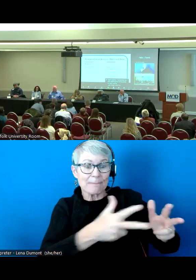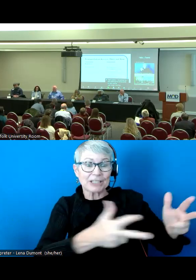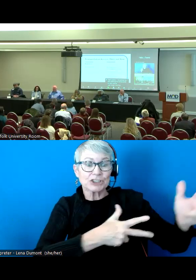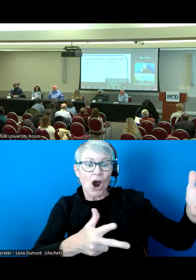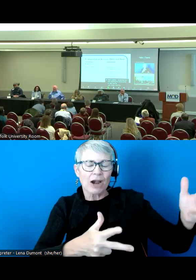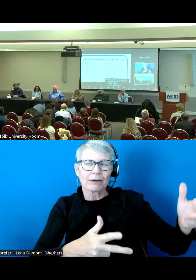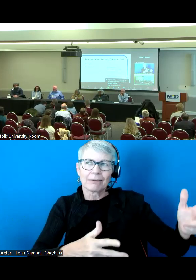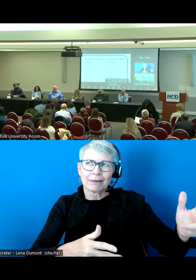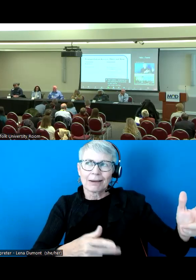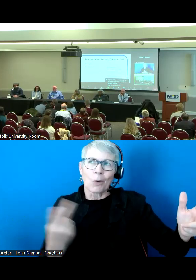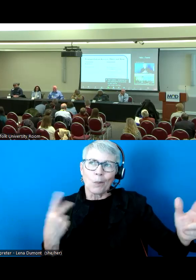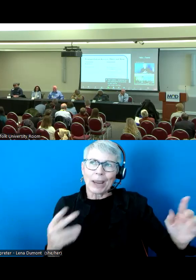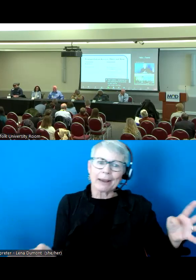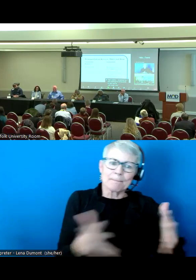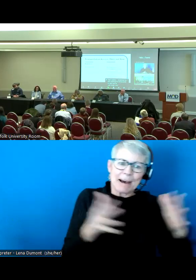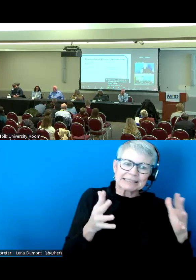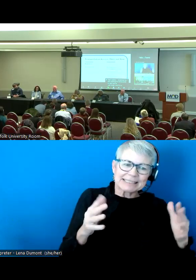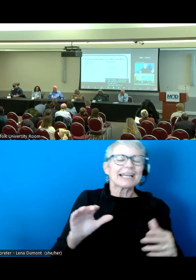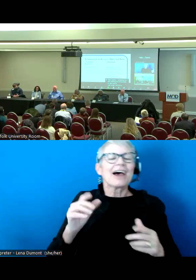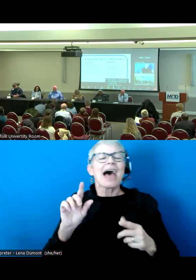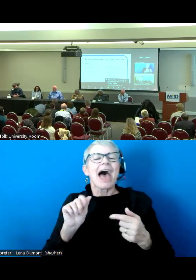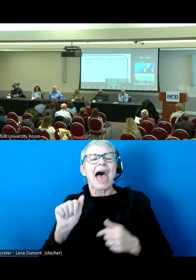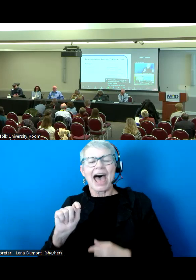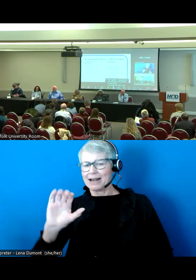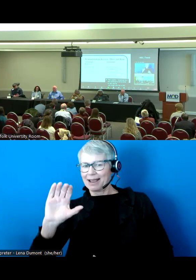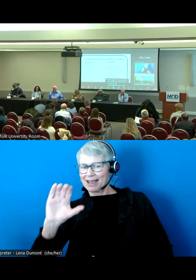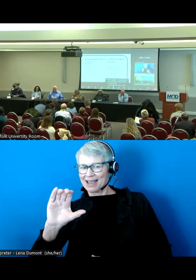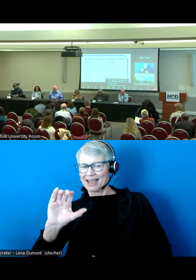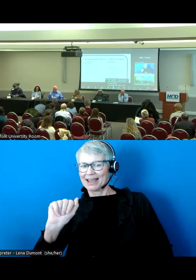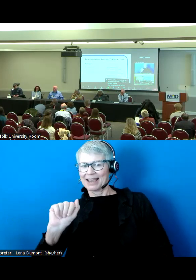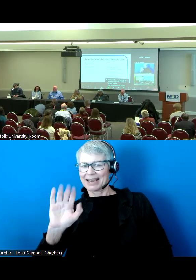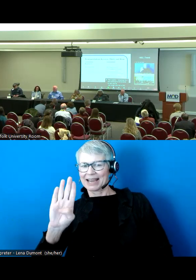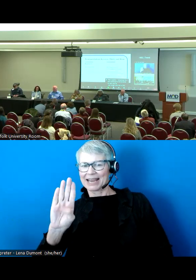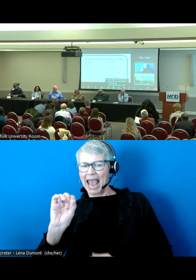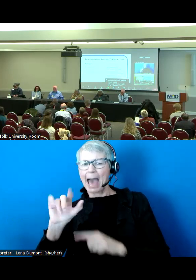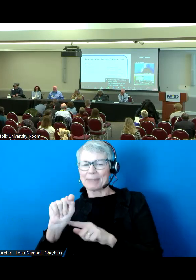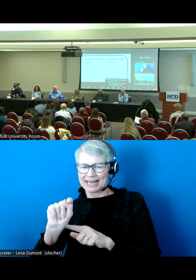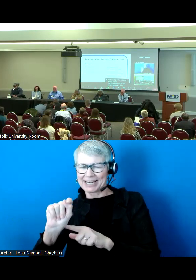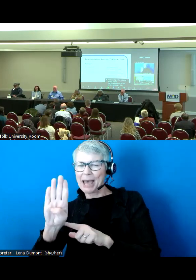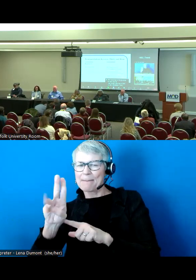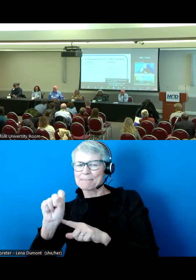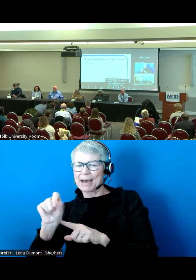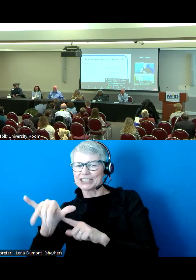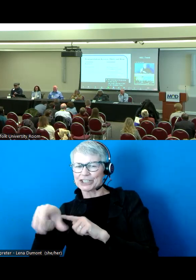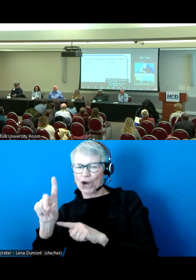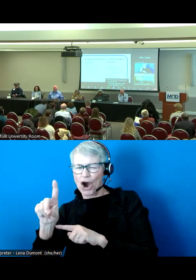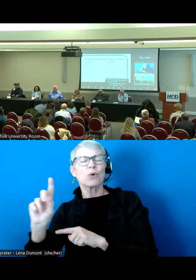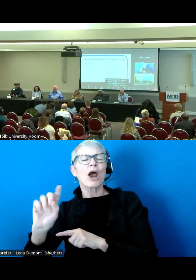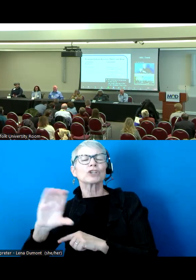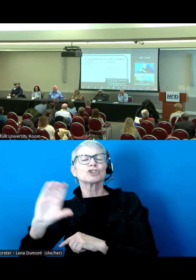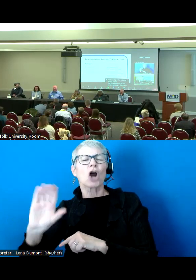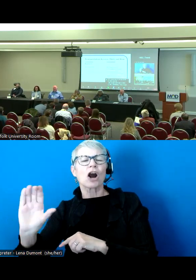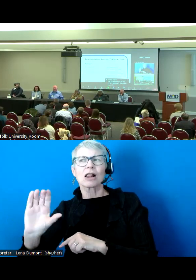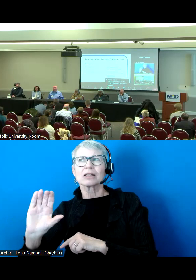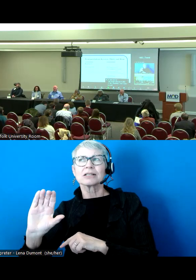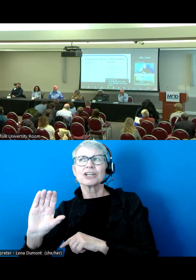2003. That's Cabot Bus Yard. The Bob Cabot Bus Yard. Yeah, One of the bus yards where they store buses. Charlestown Bus Yard,